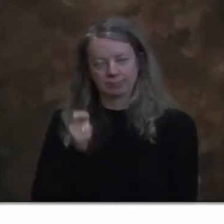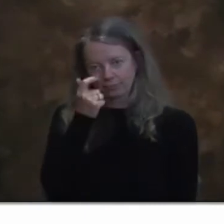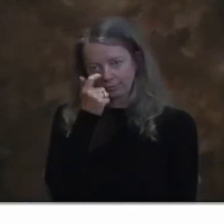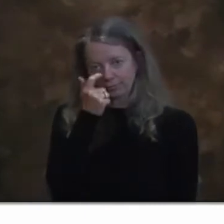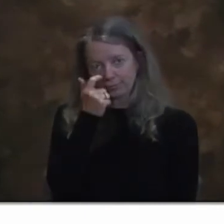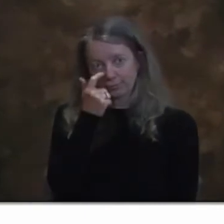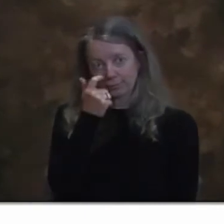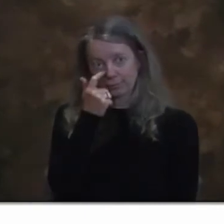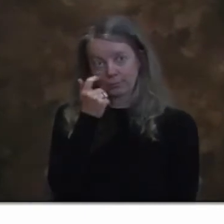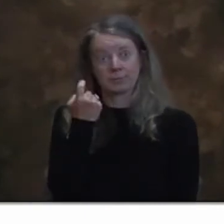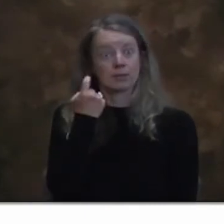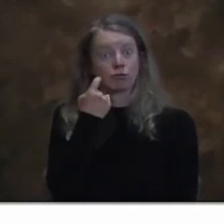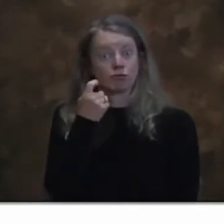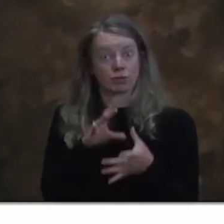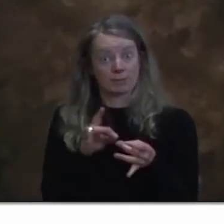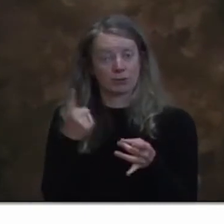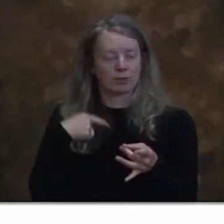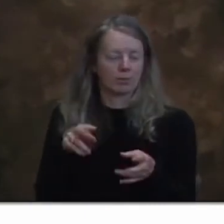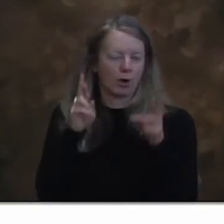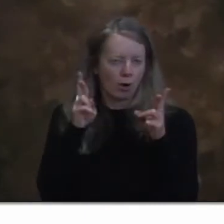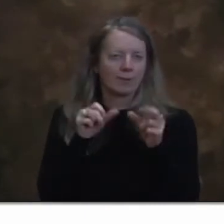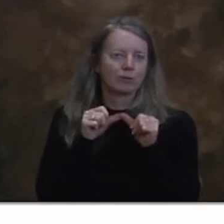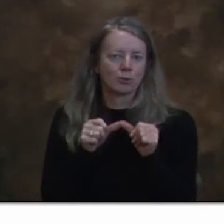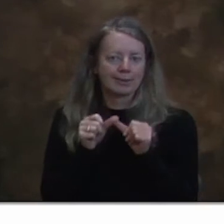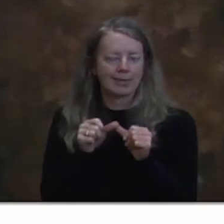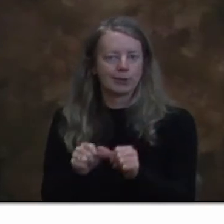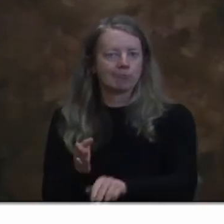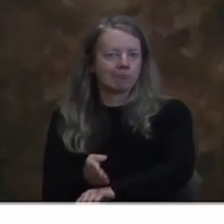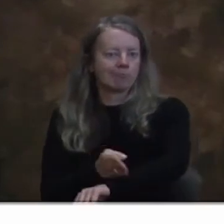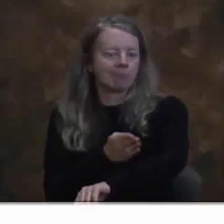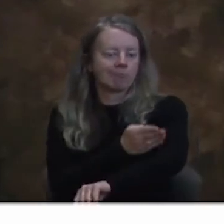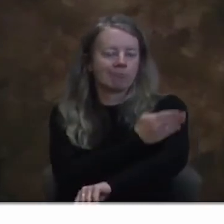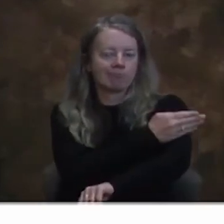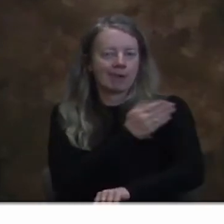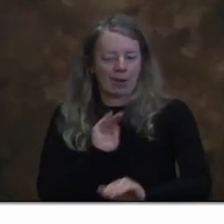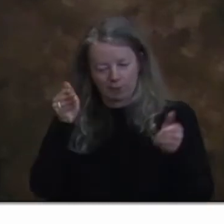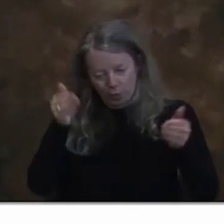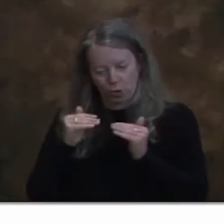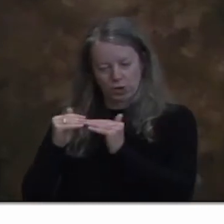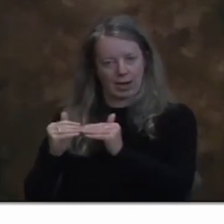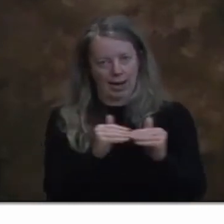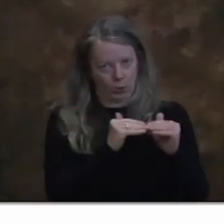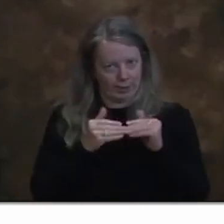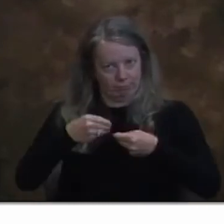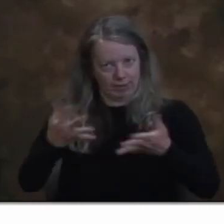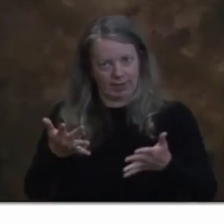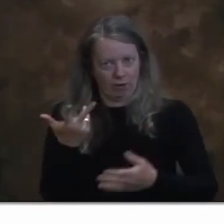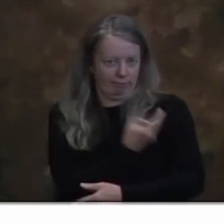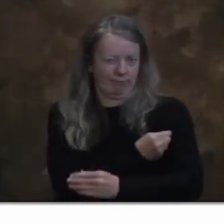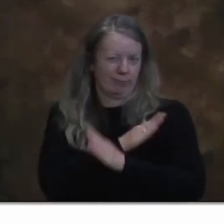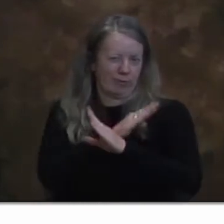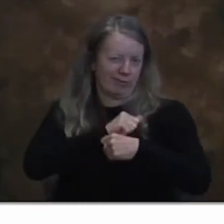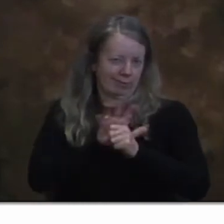And as I just mentioned, we do hope to continue to make strides in our equity-focused approach going forward as we establish our